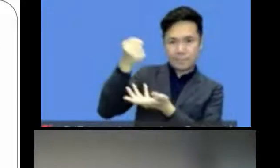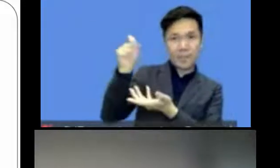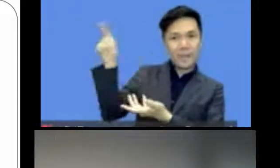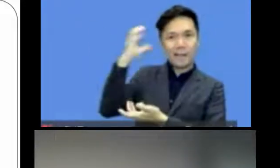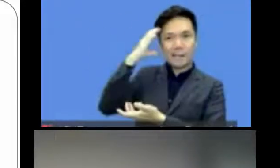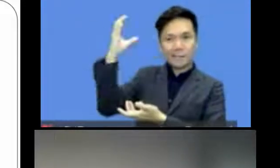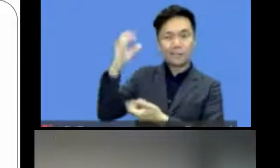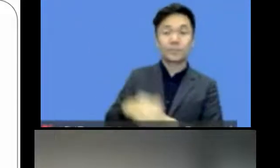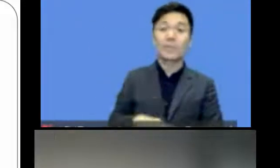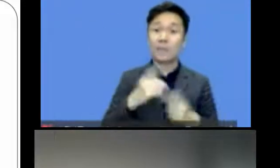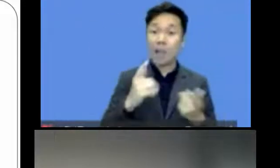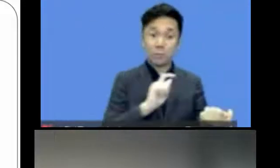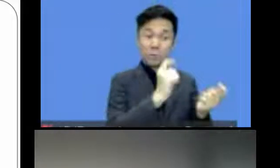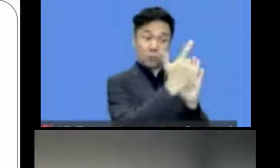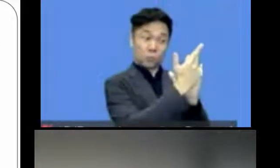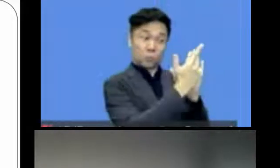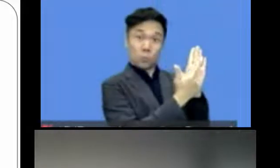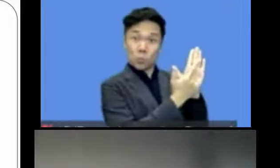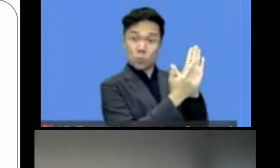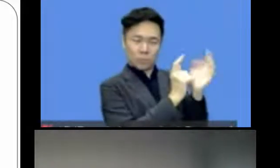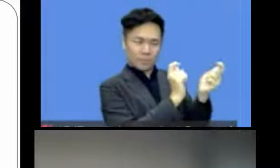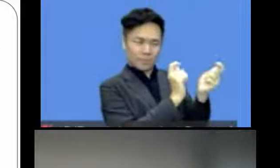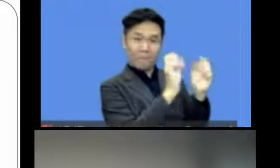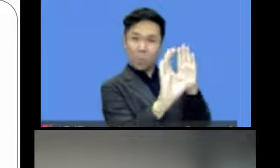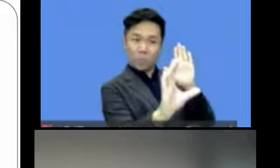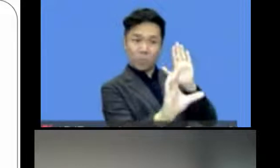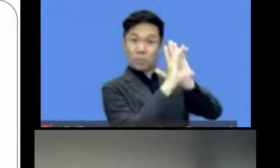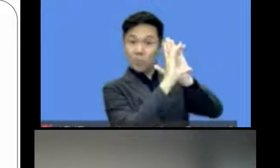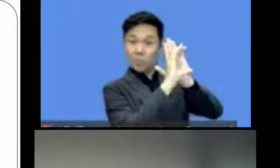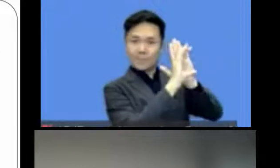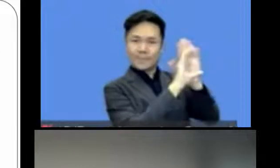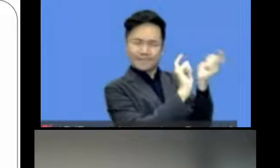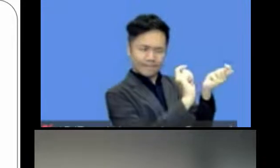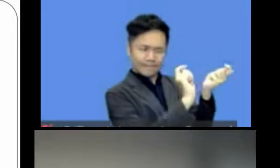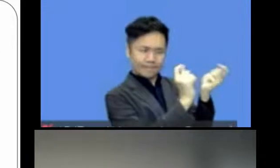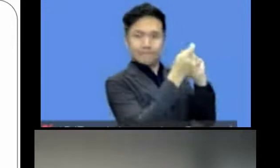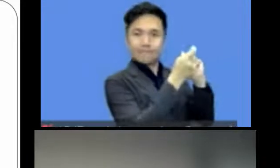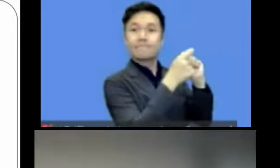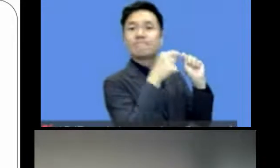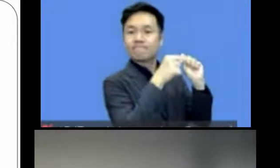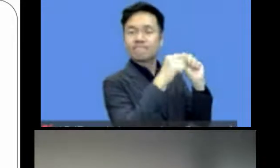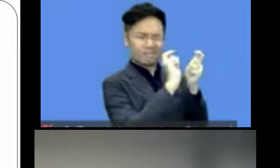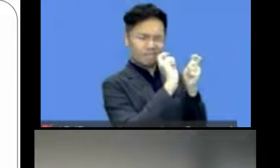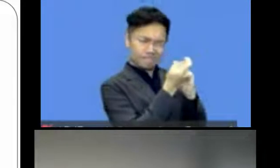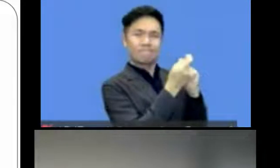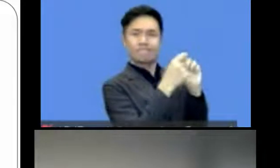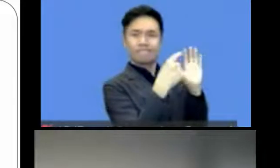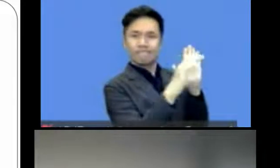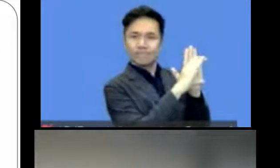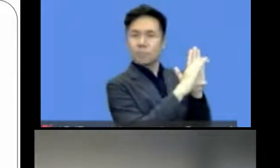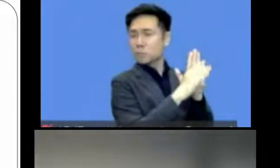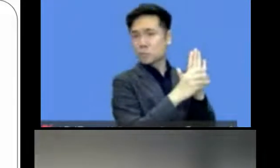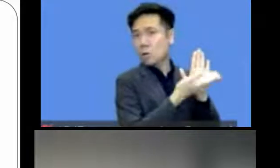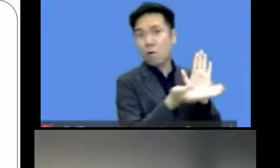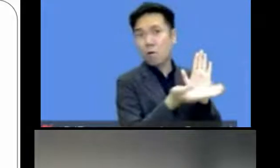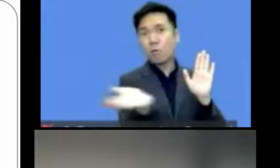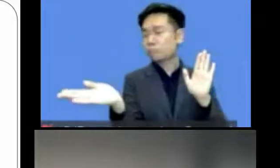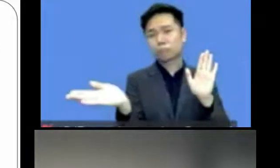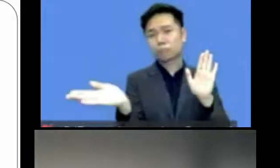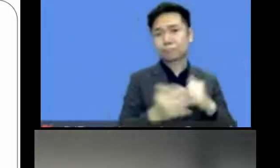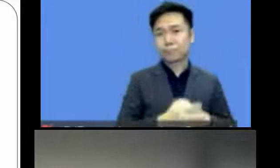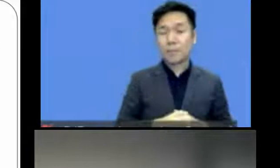copyright law, which allows us to produce in any format which